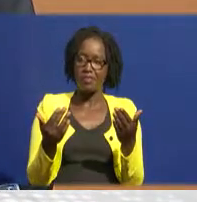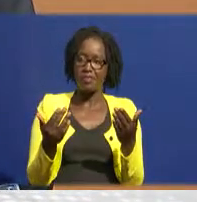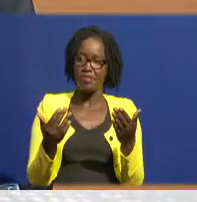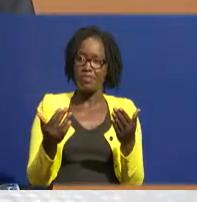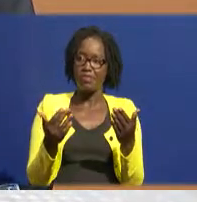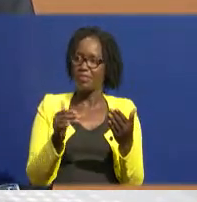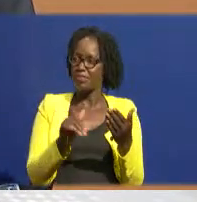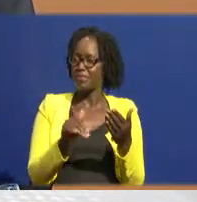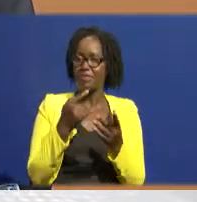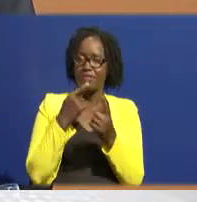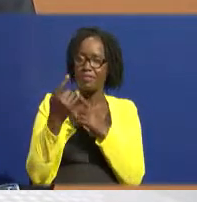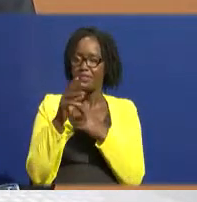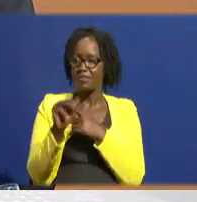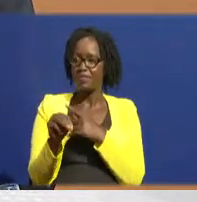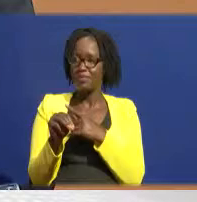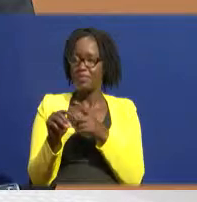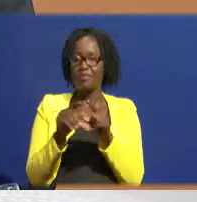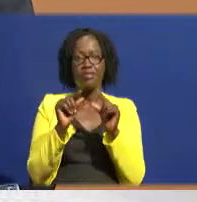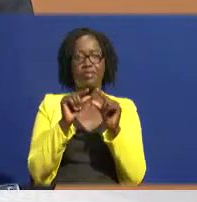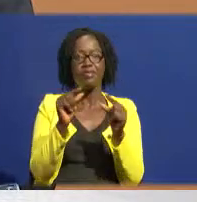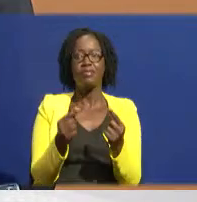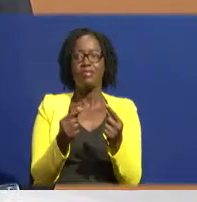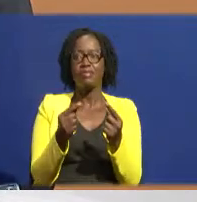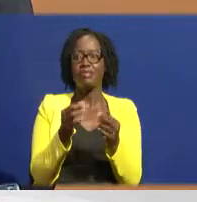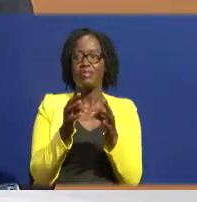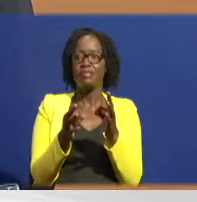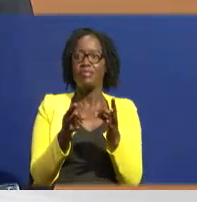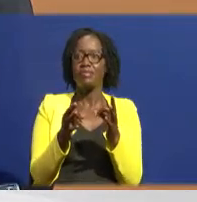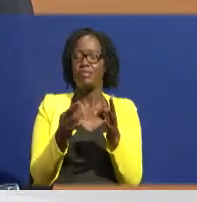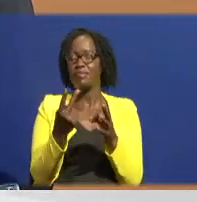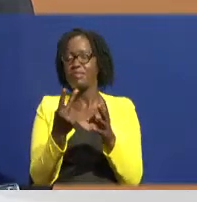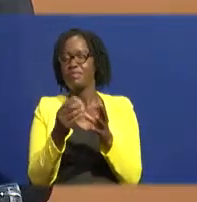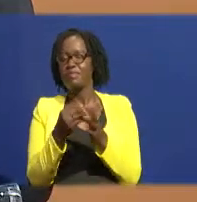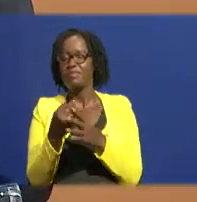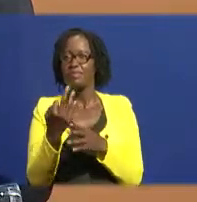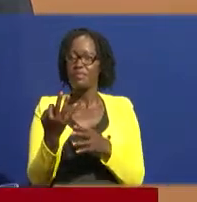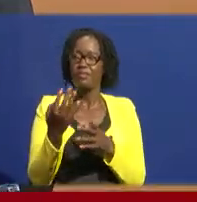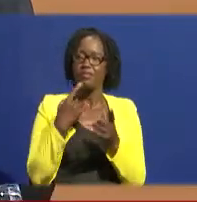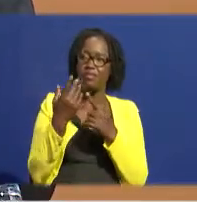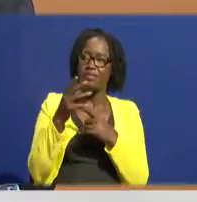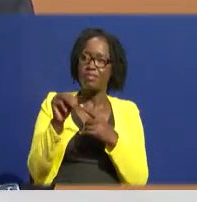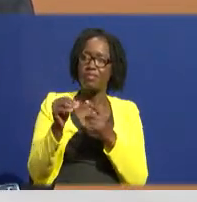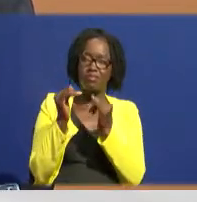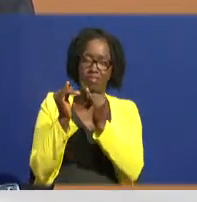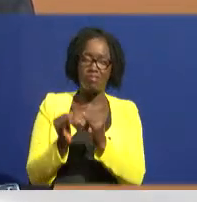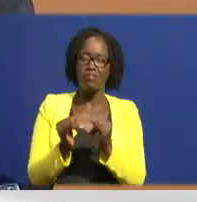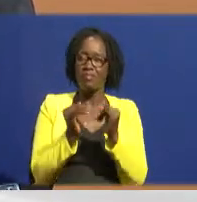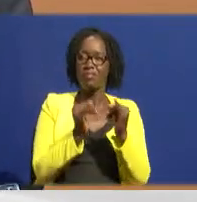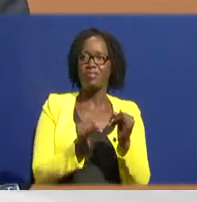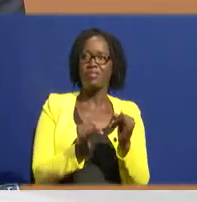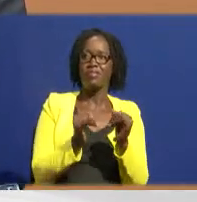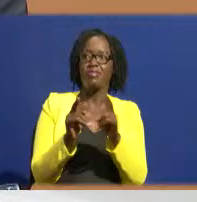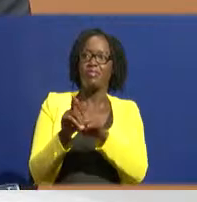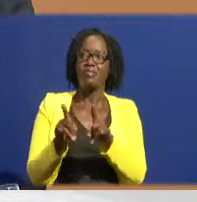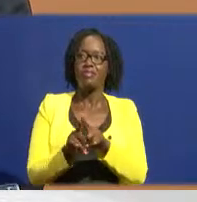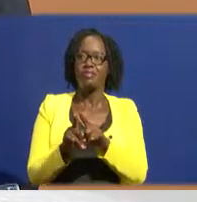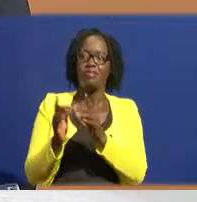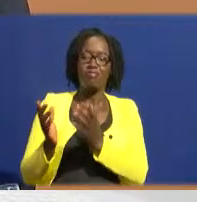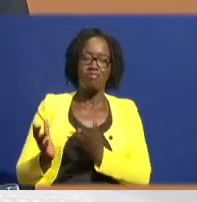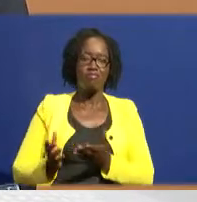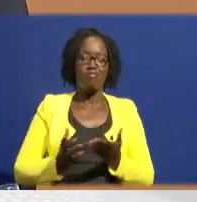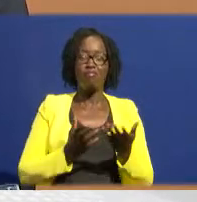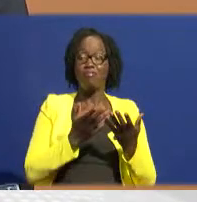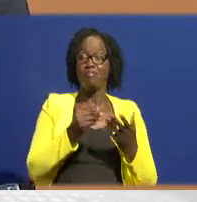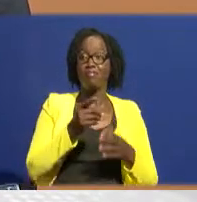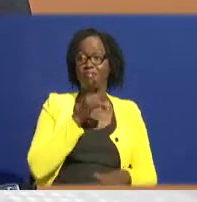they can talk to them as a group. If they have got two or three, they can talk to them individually. They can even carry them out